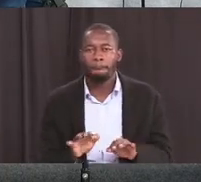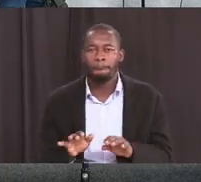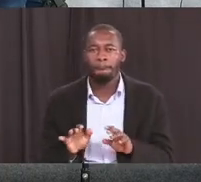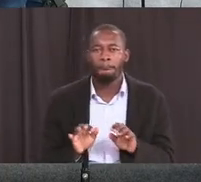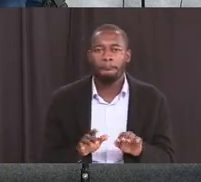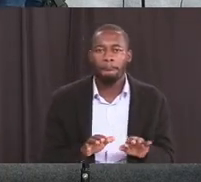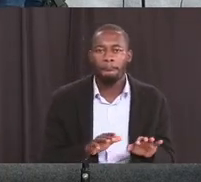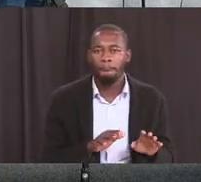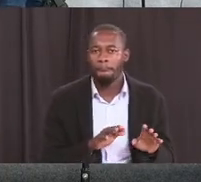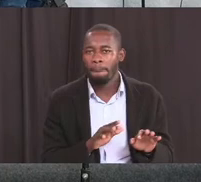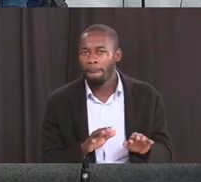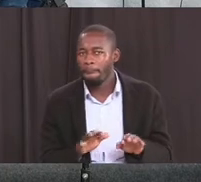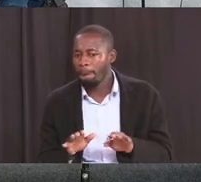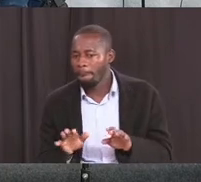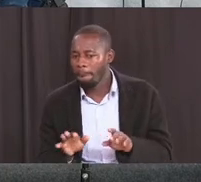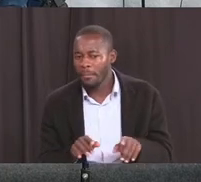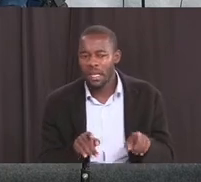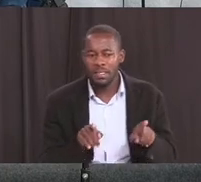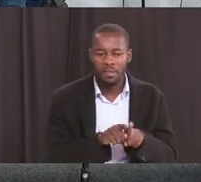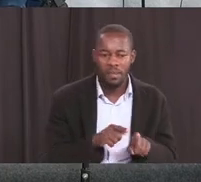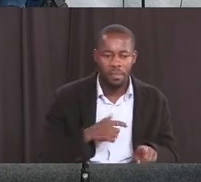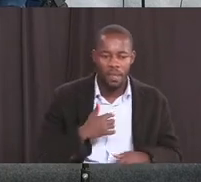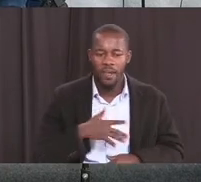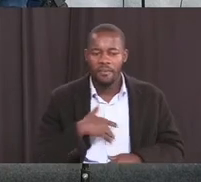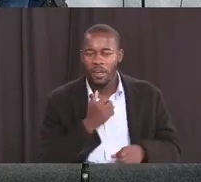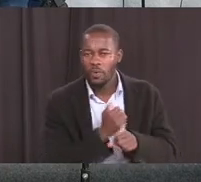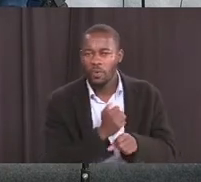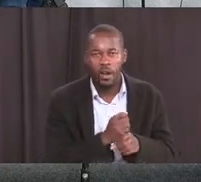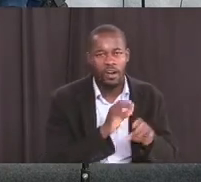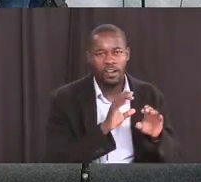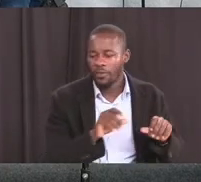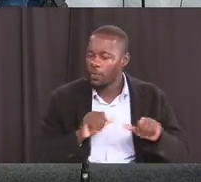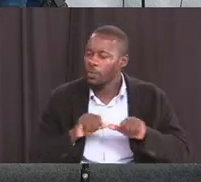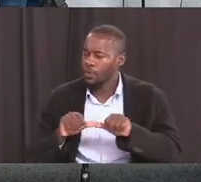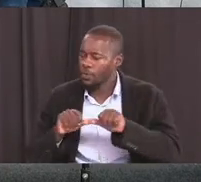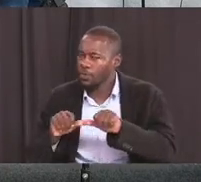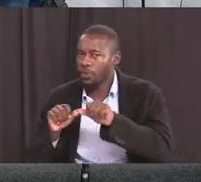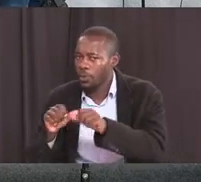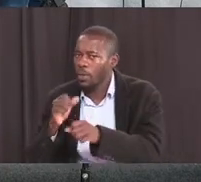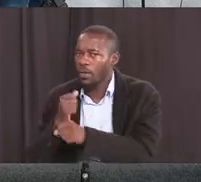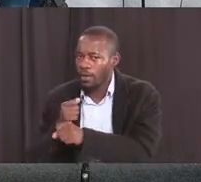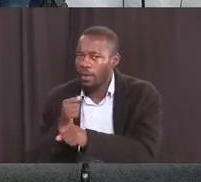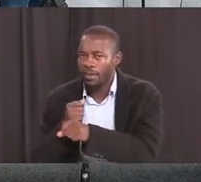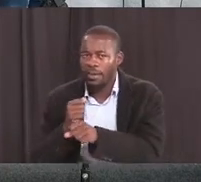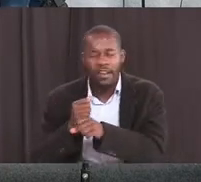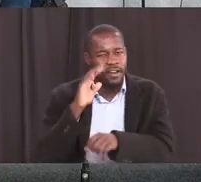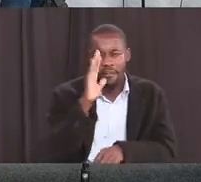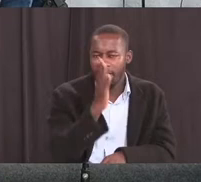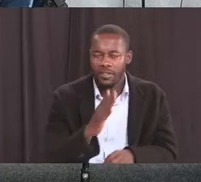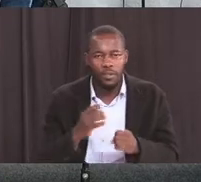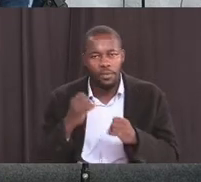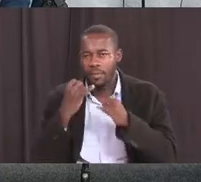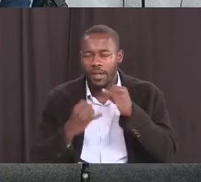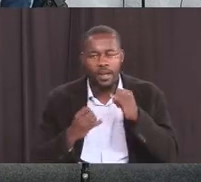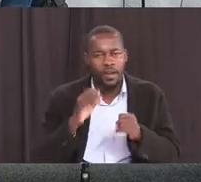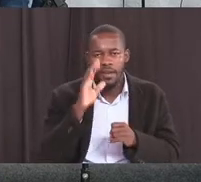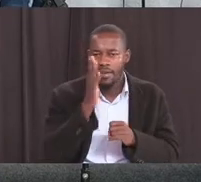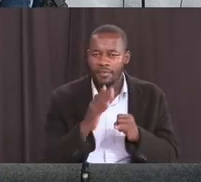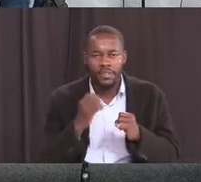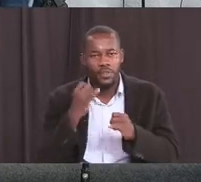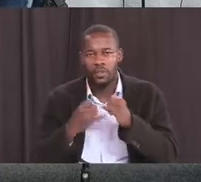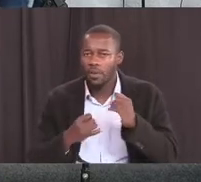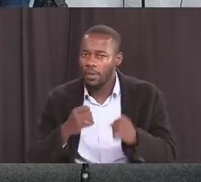Even when I don't feel it, you're working. Even when I don't feel it, you're working. You never stop